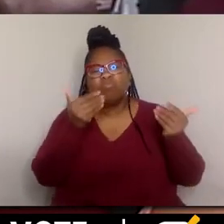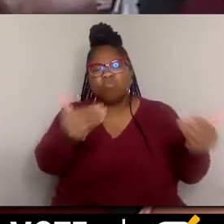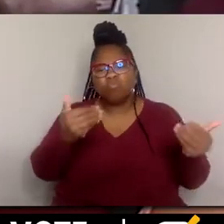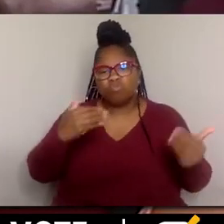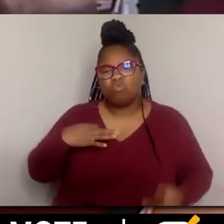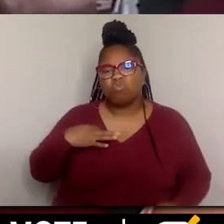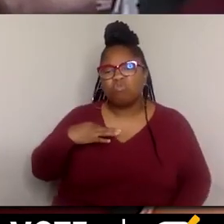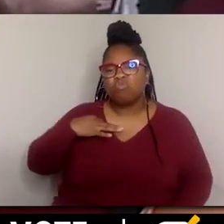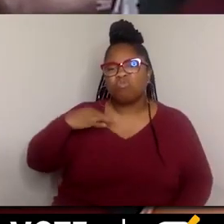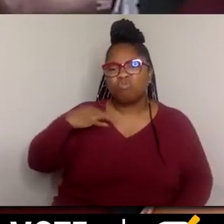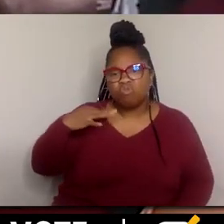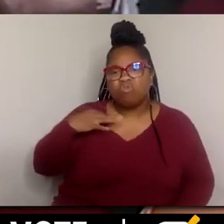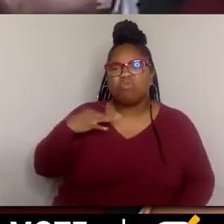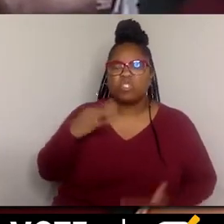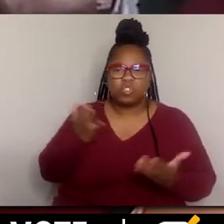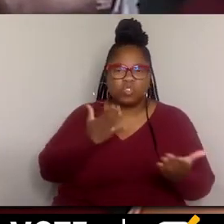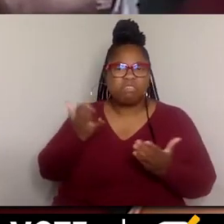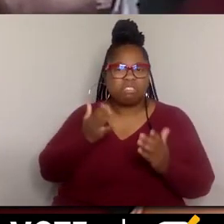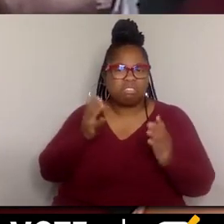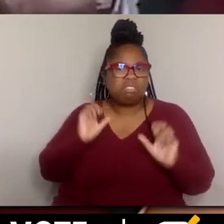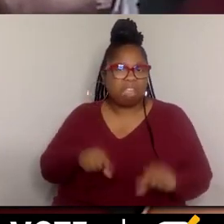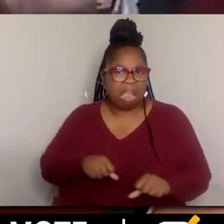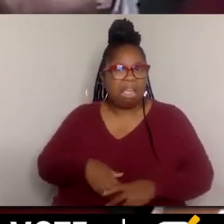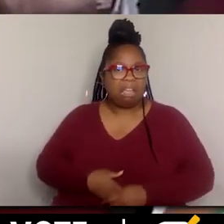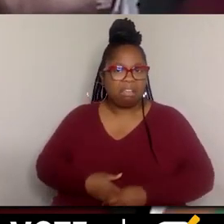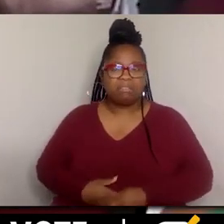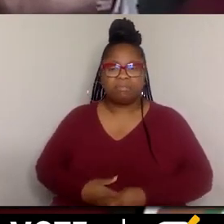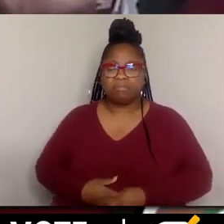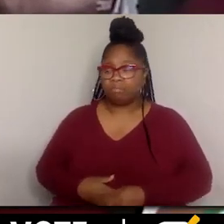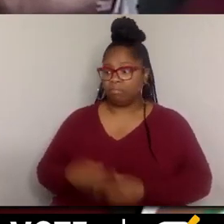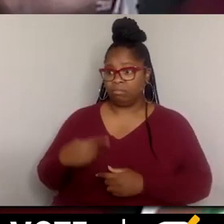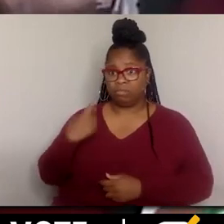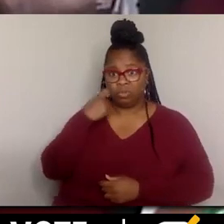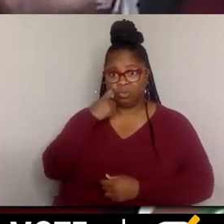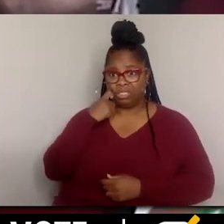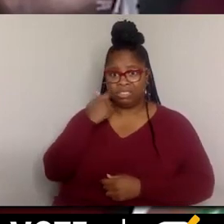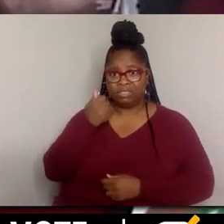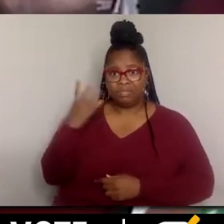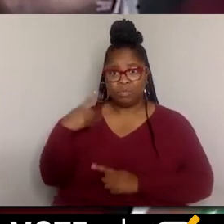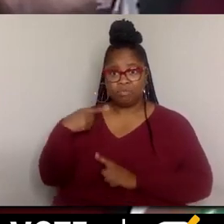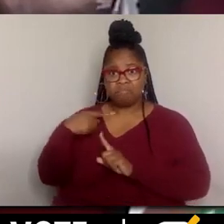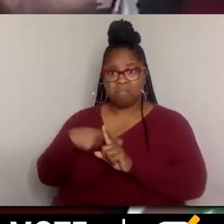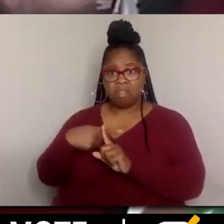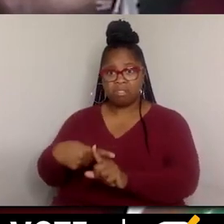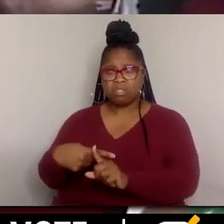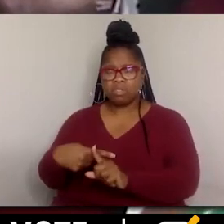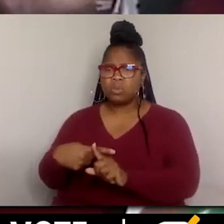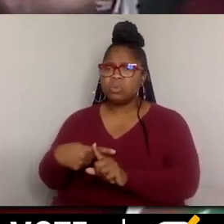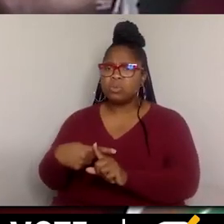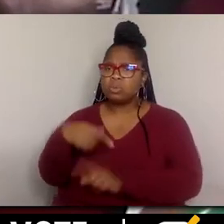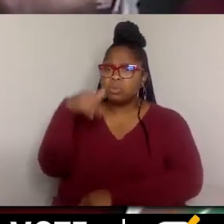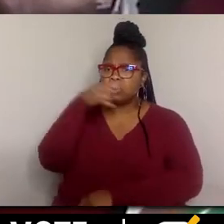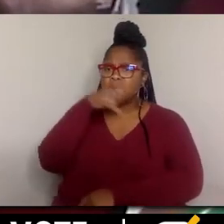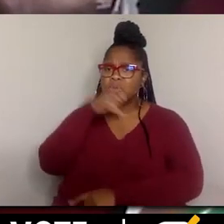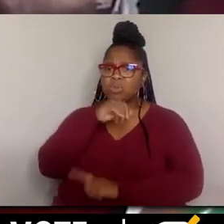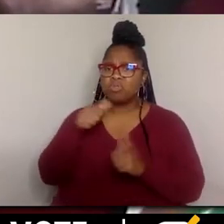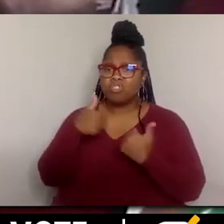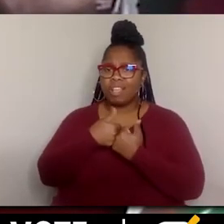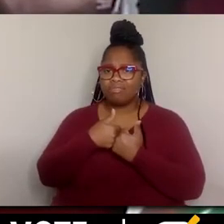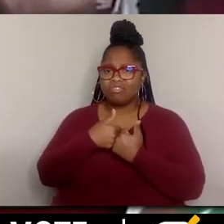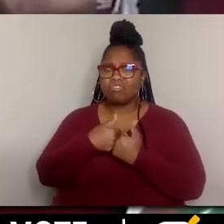in-person services. These last few months have been a great challenge,